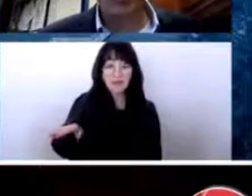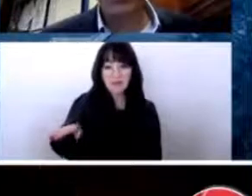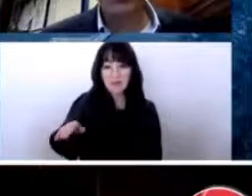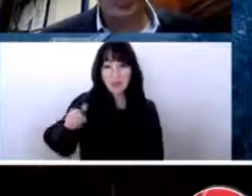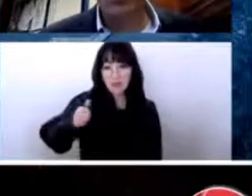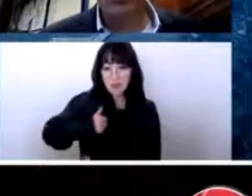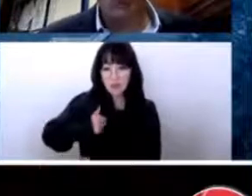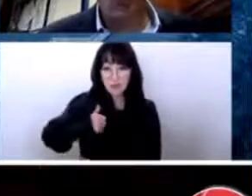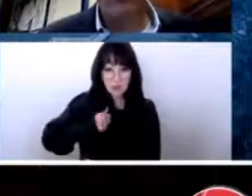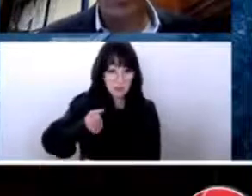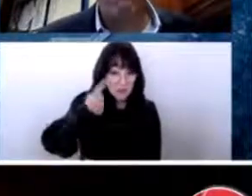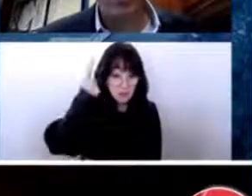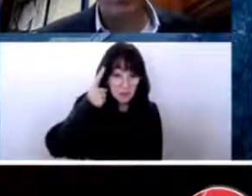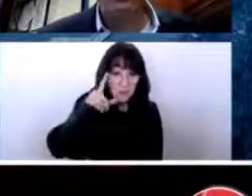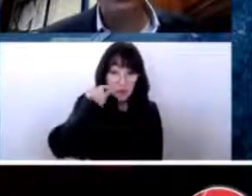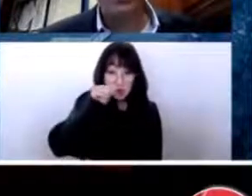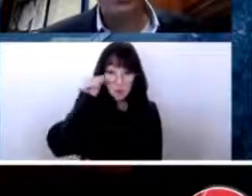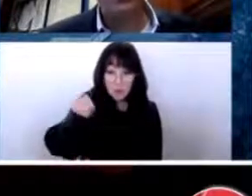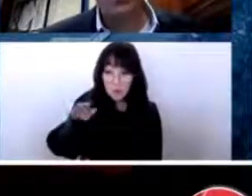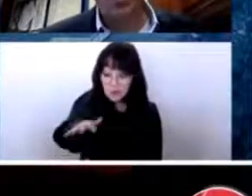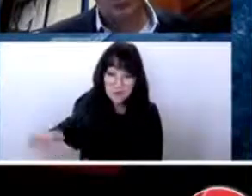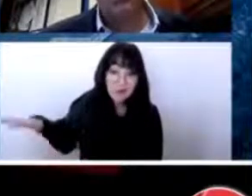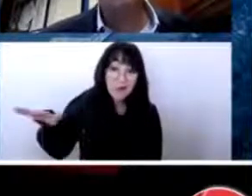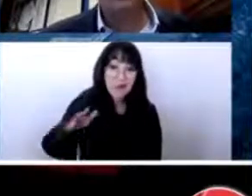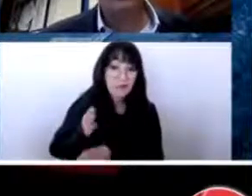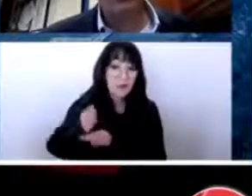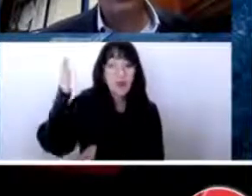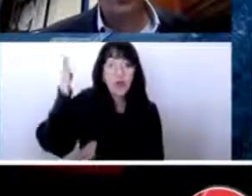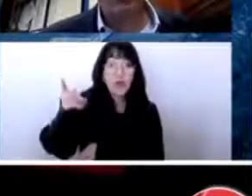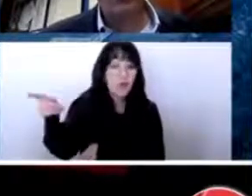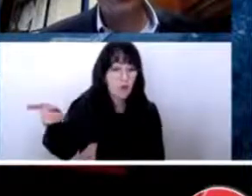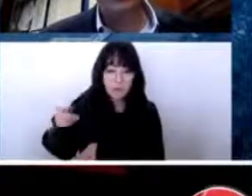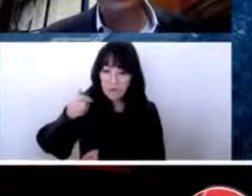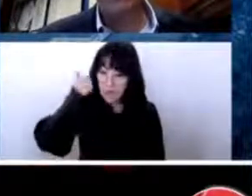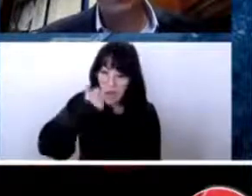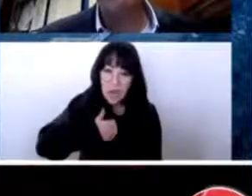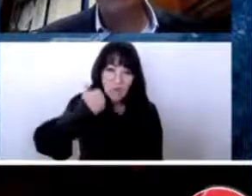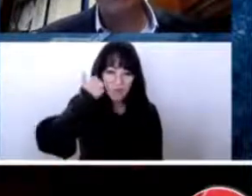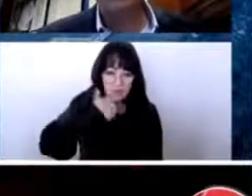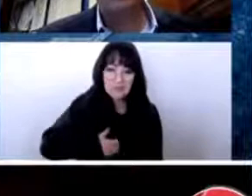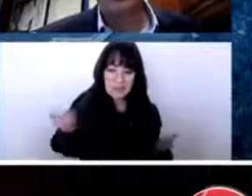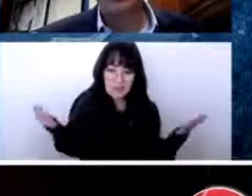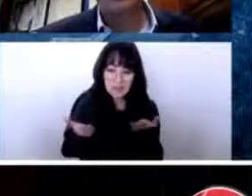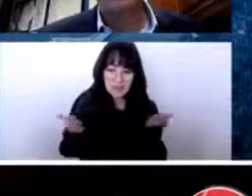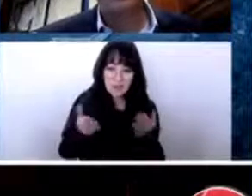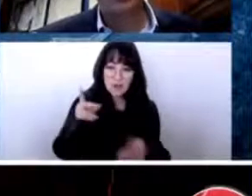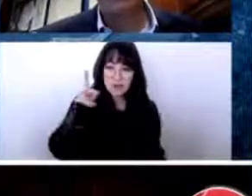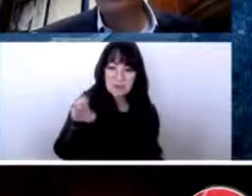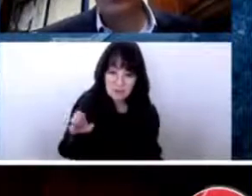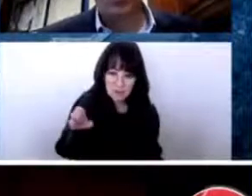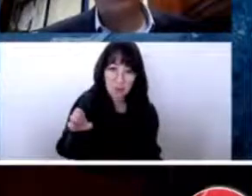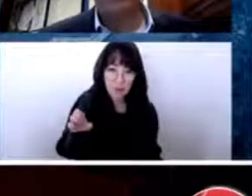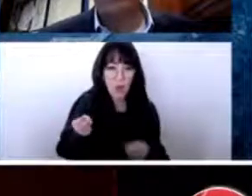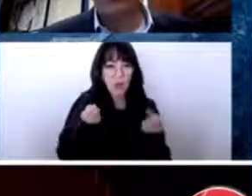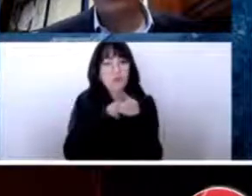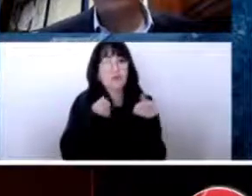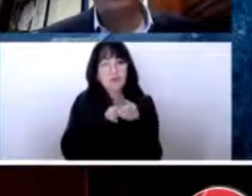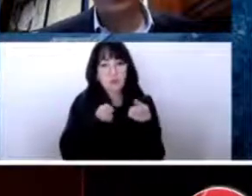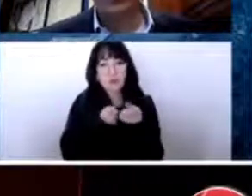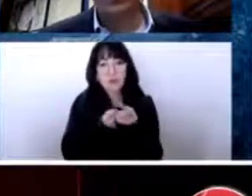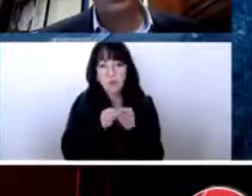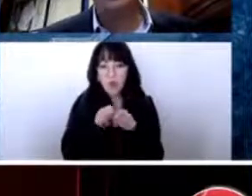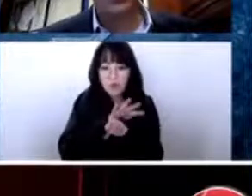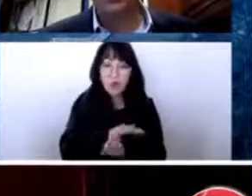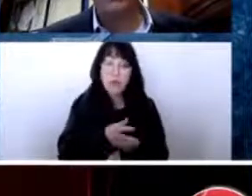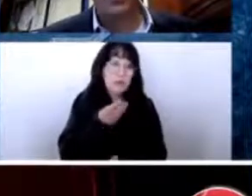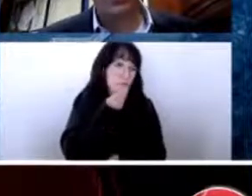about 20% of those, over that probably has been on the ground in Delaware doing something for the COVID response, from food